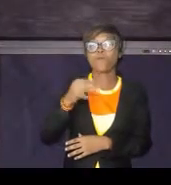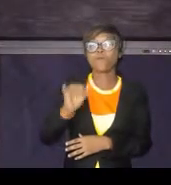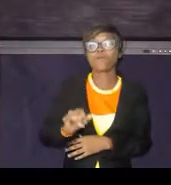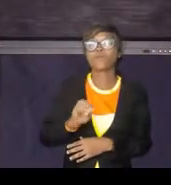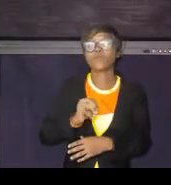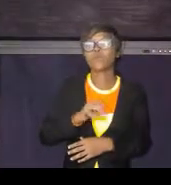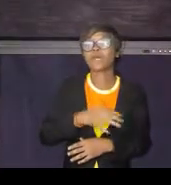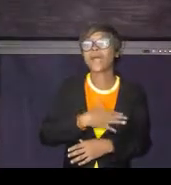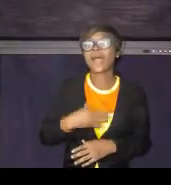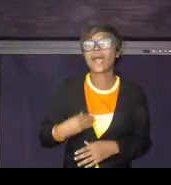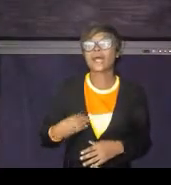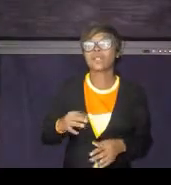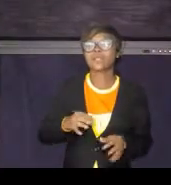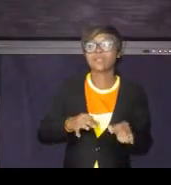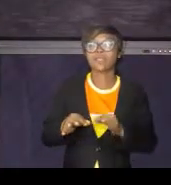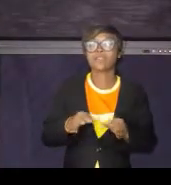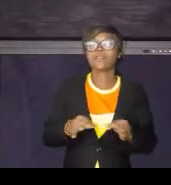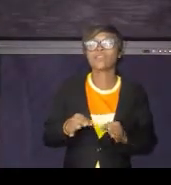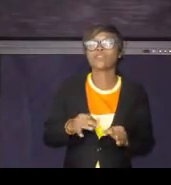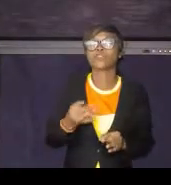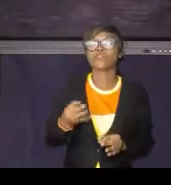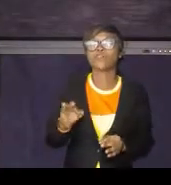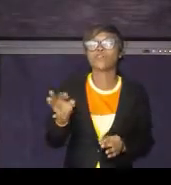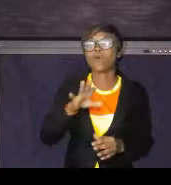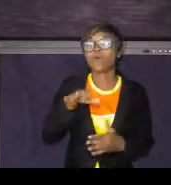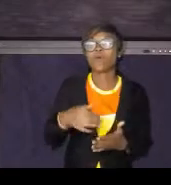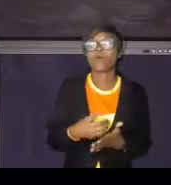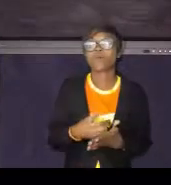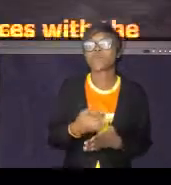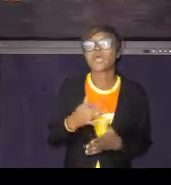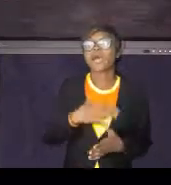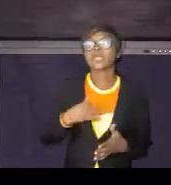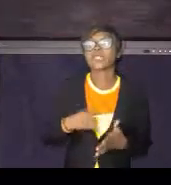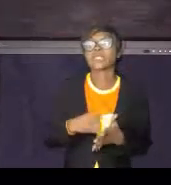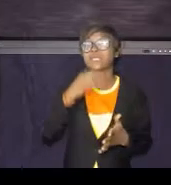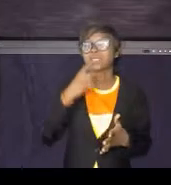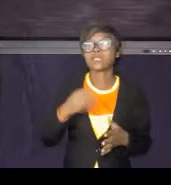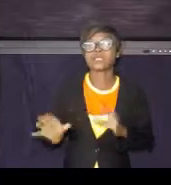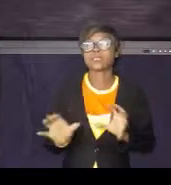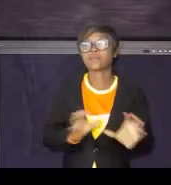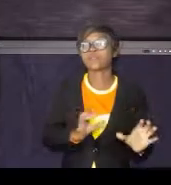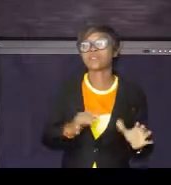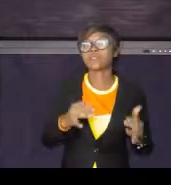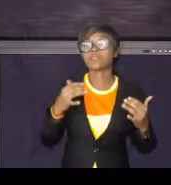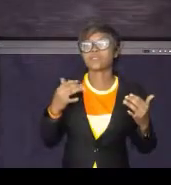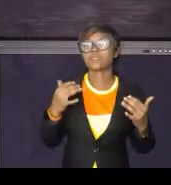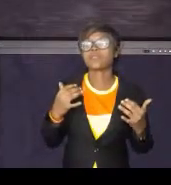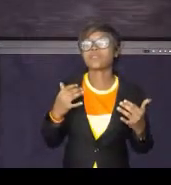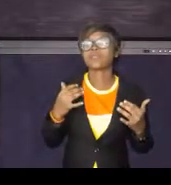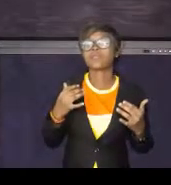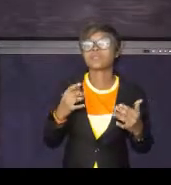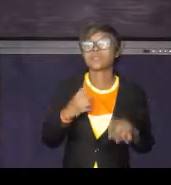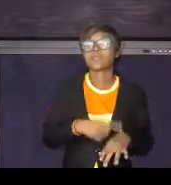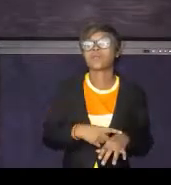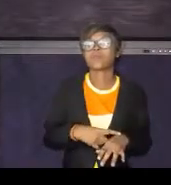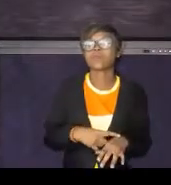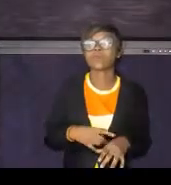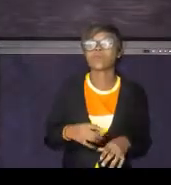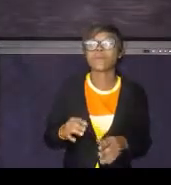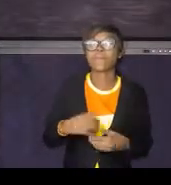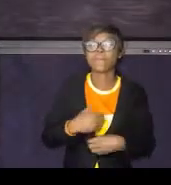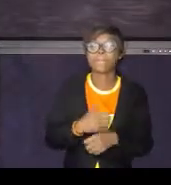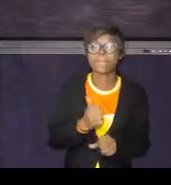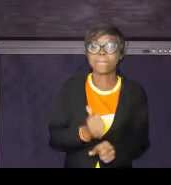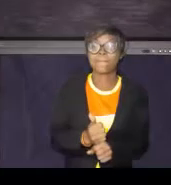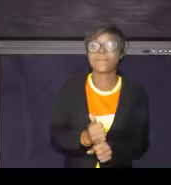give examples of homophones and their meanings. Now it's activity time. You have to make sentences with